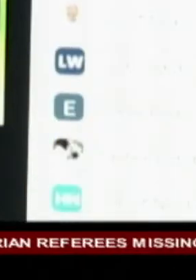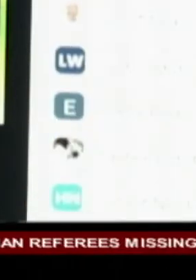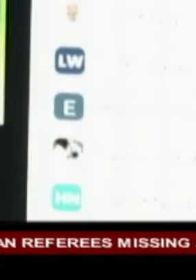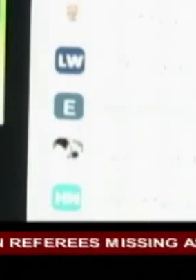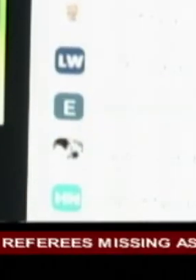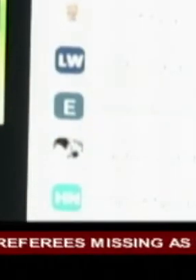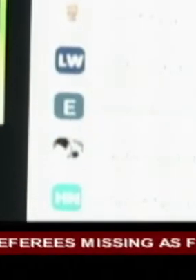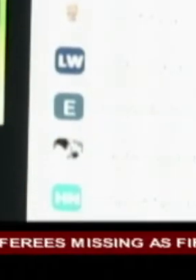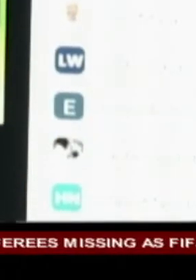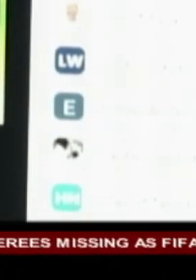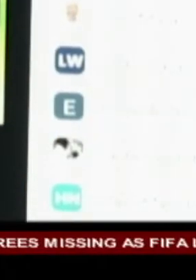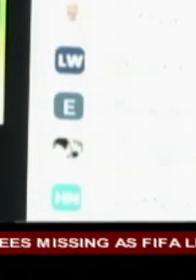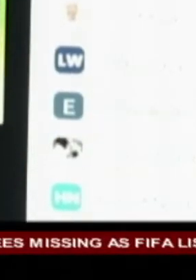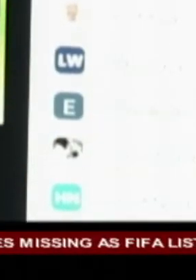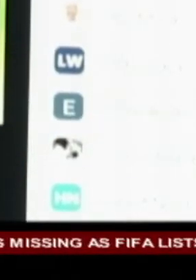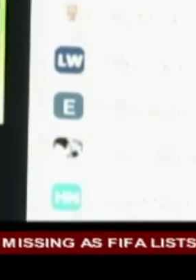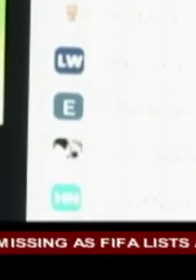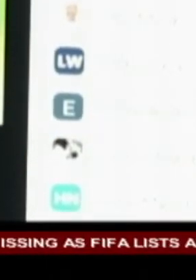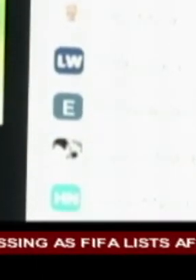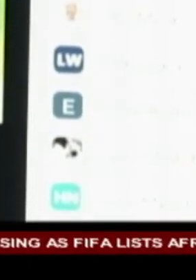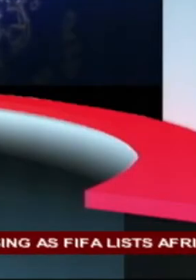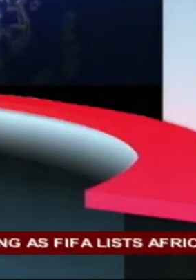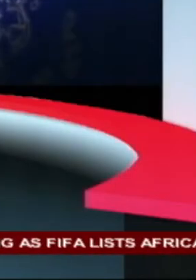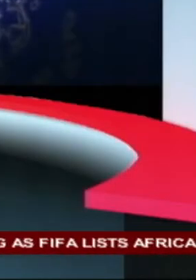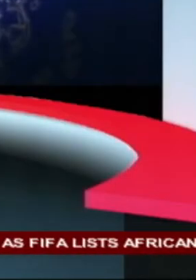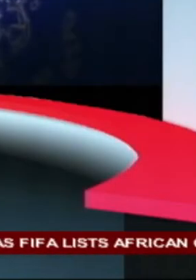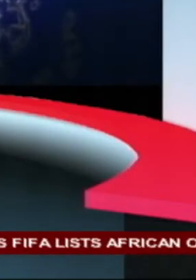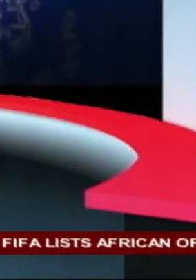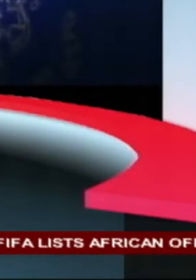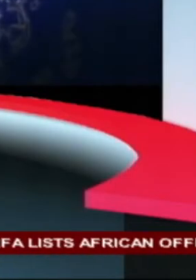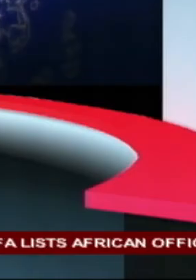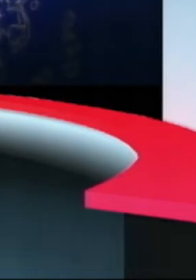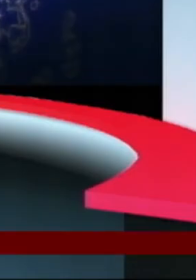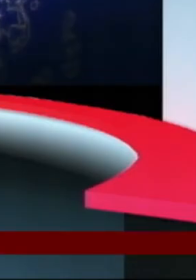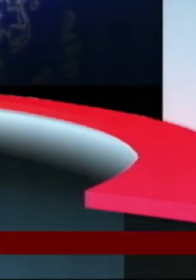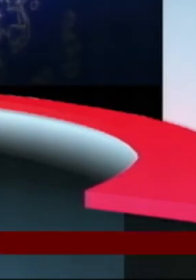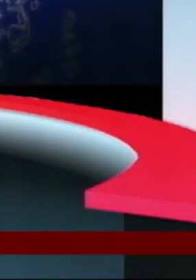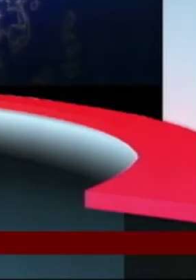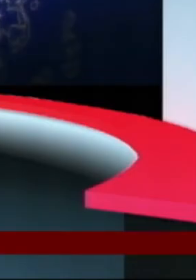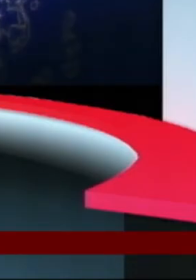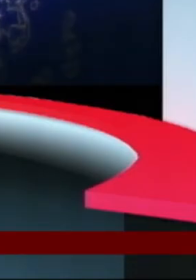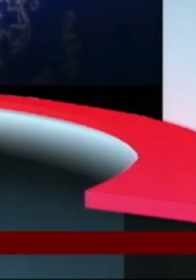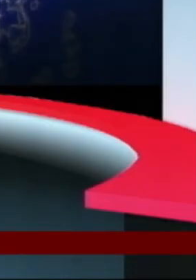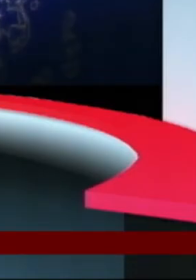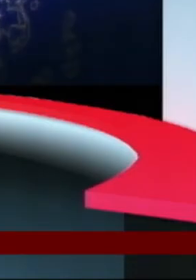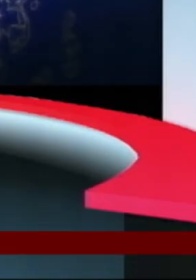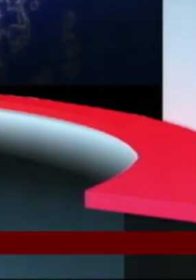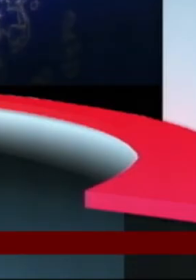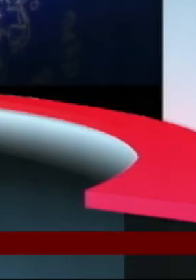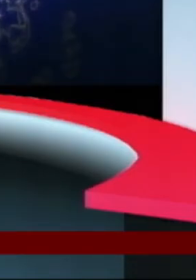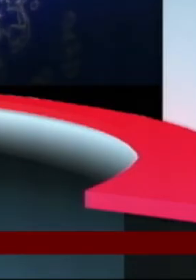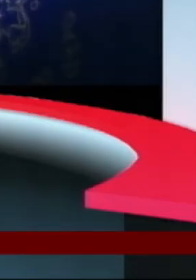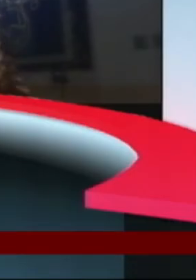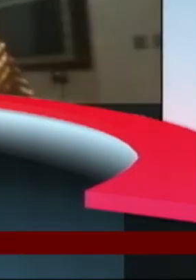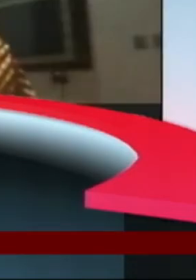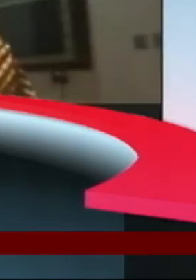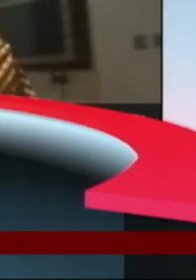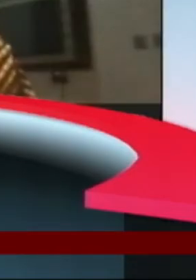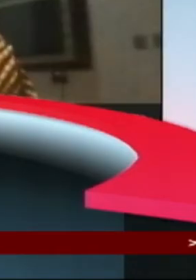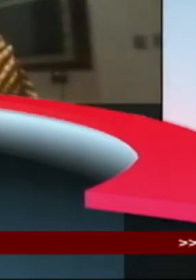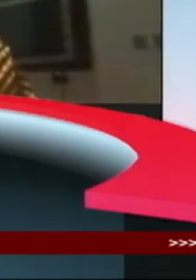Onengie Fineface, NTA News. And to speak more on the issues, the founder of Health of Mother Earth